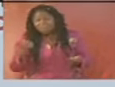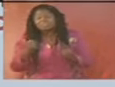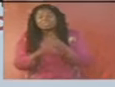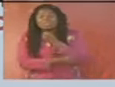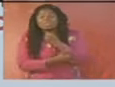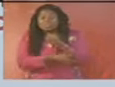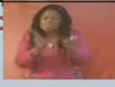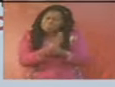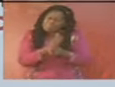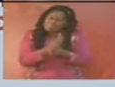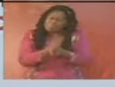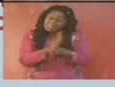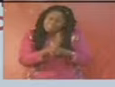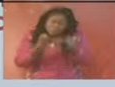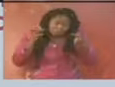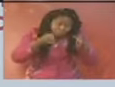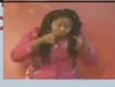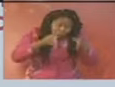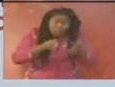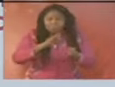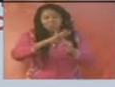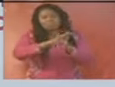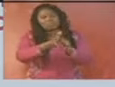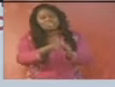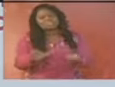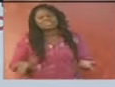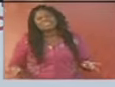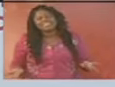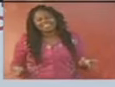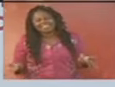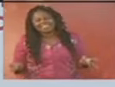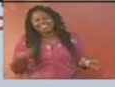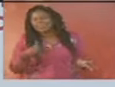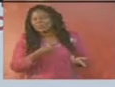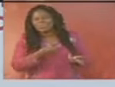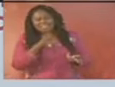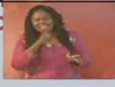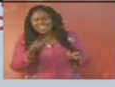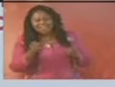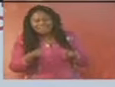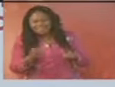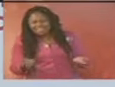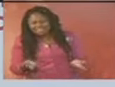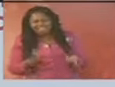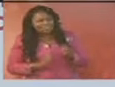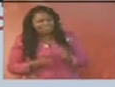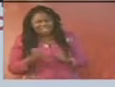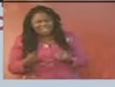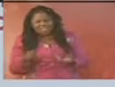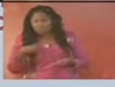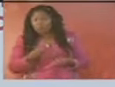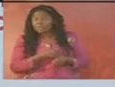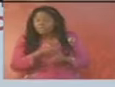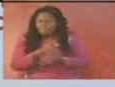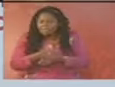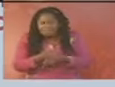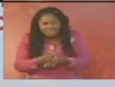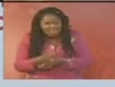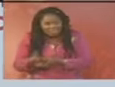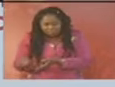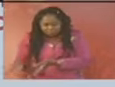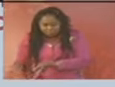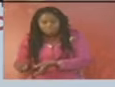take time and effort behind the scenes to keep both systems of the parallel